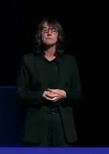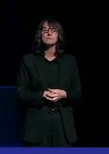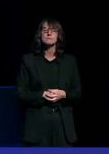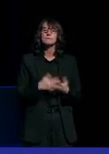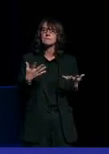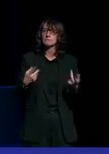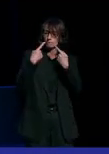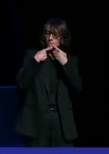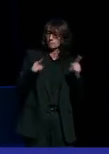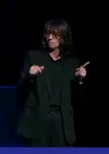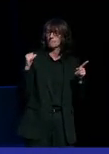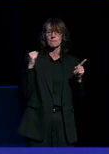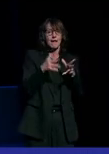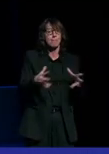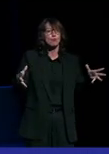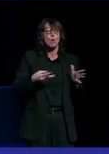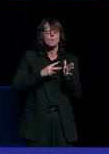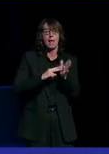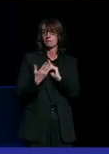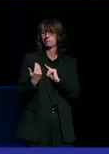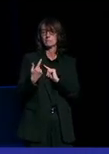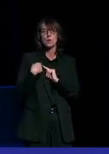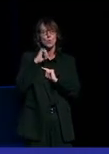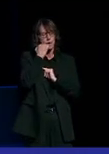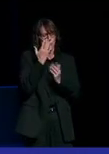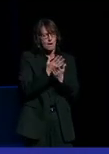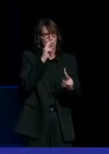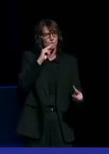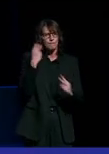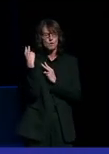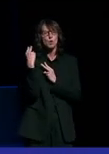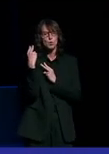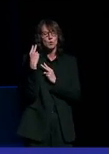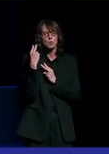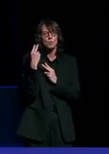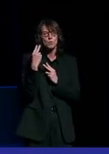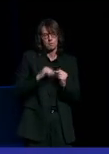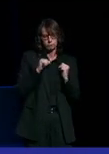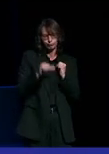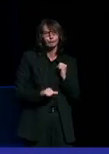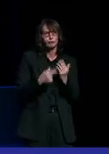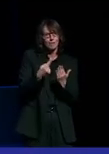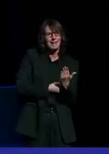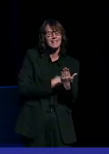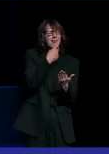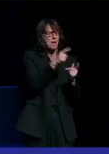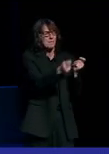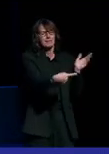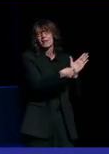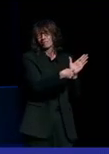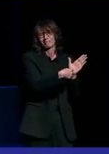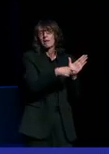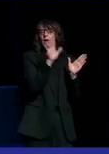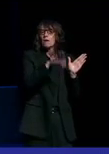We announced in our growth plan that we would review farming regulations, but contrary to what you might have read in some corners of the media, we